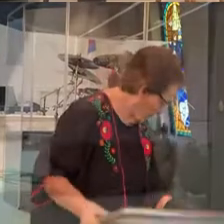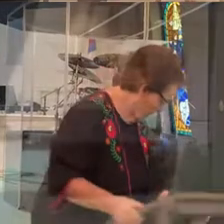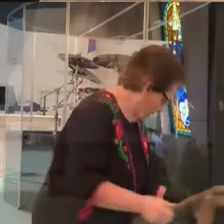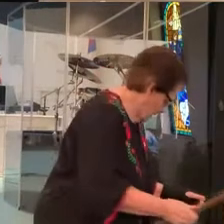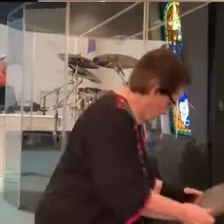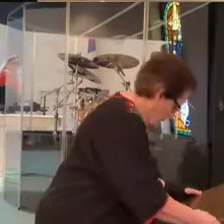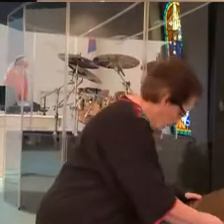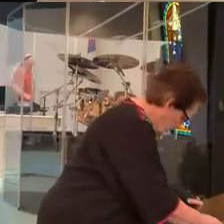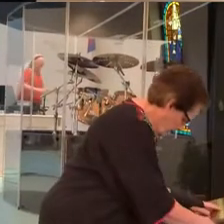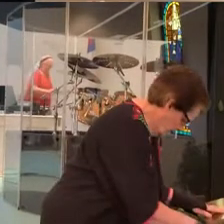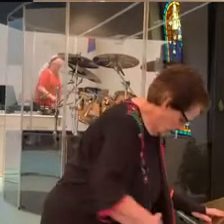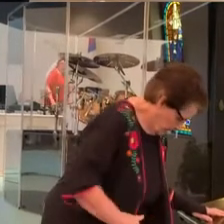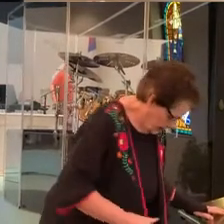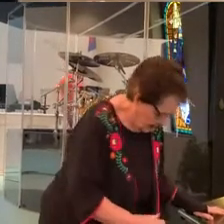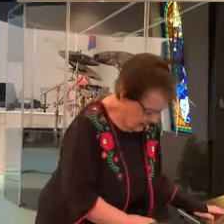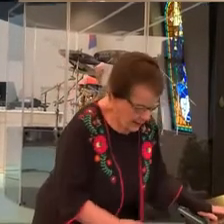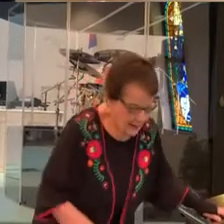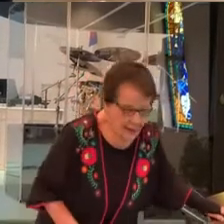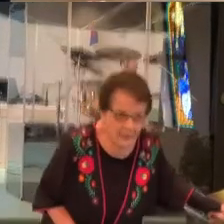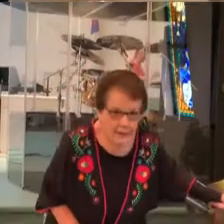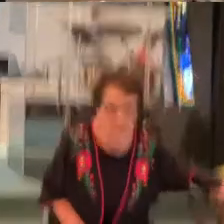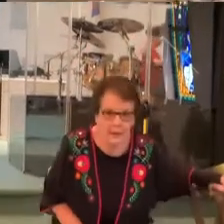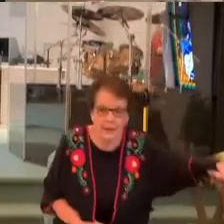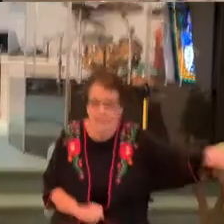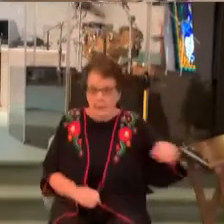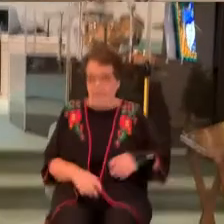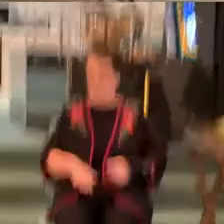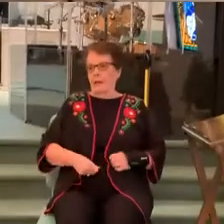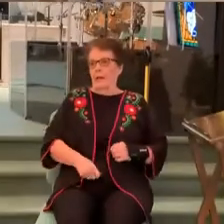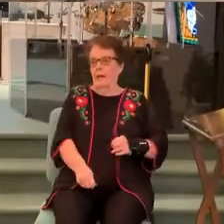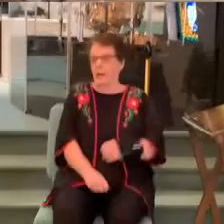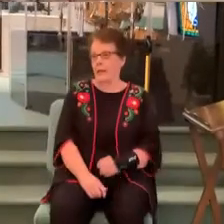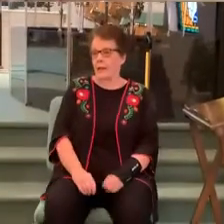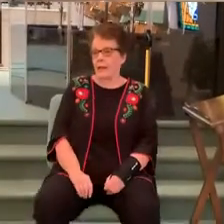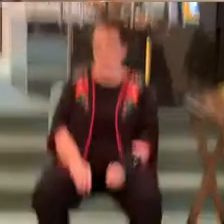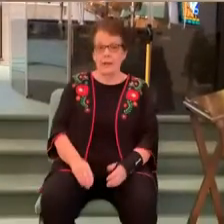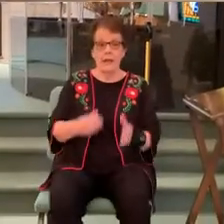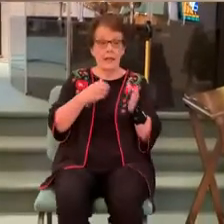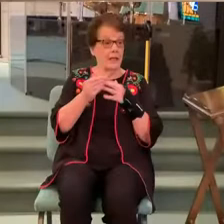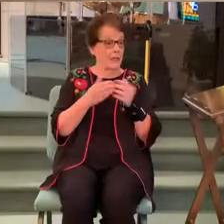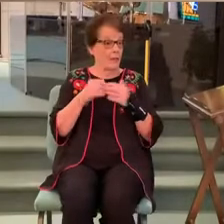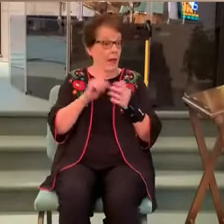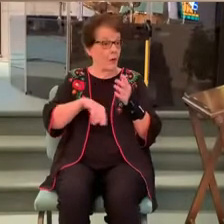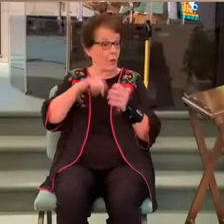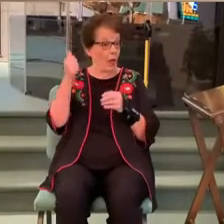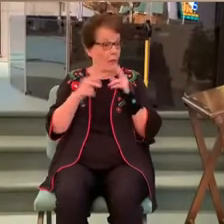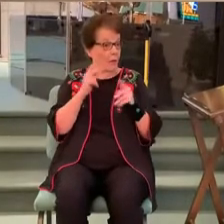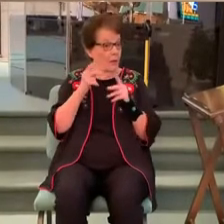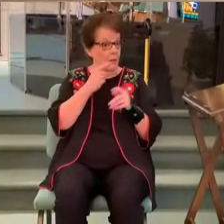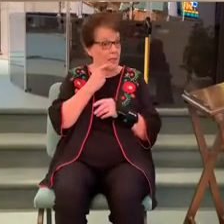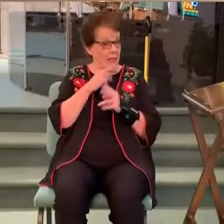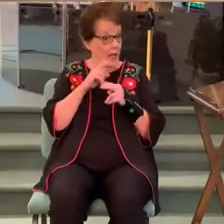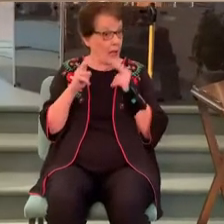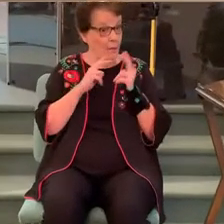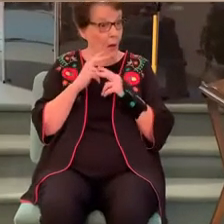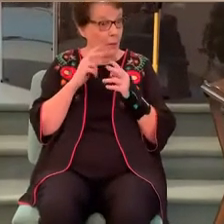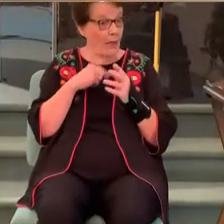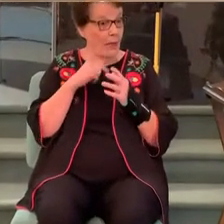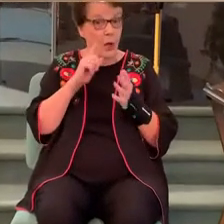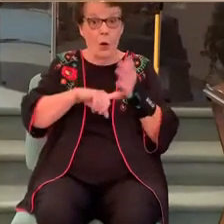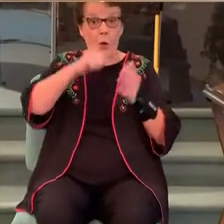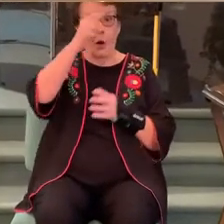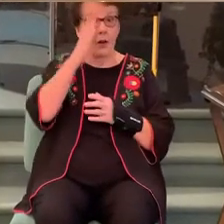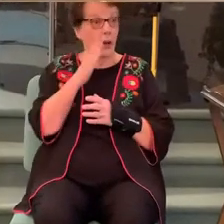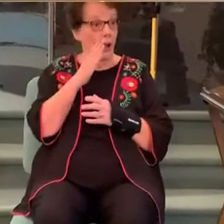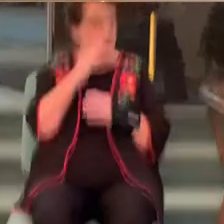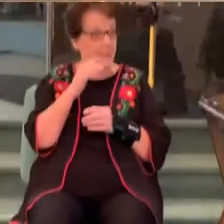I love that song because it reminds me that it doesn't matter what anybody else says about me, because what God says about me is all that matters.